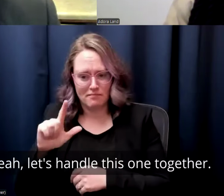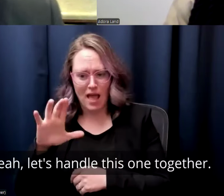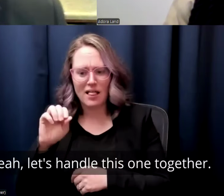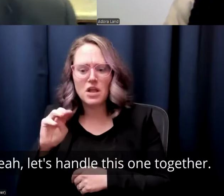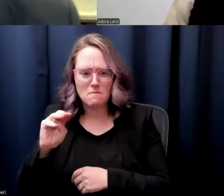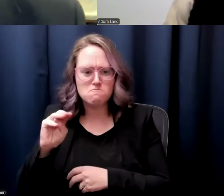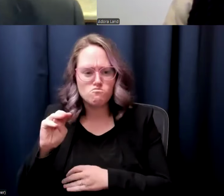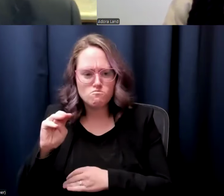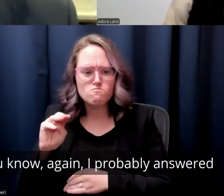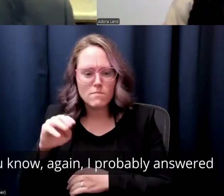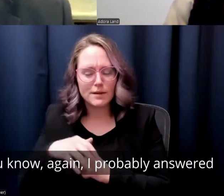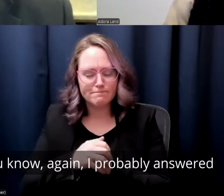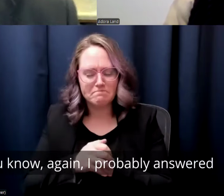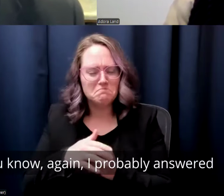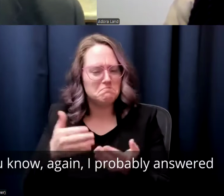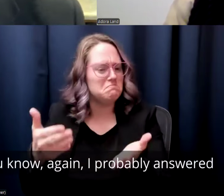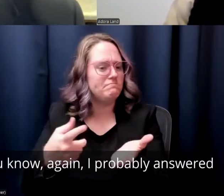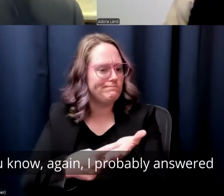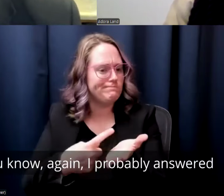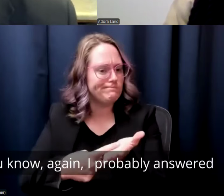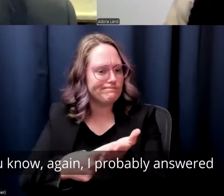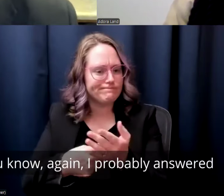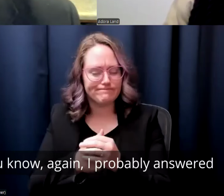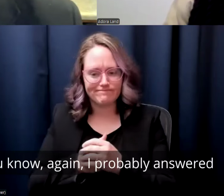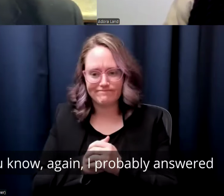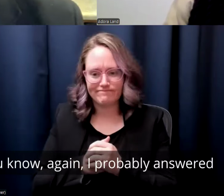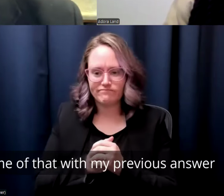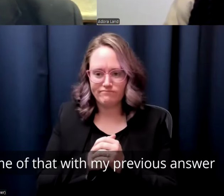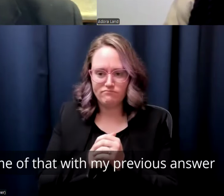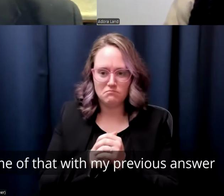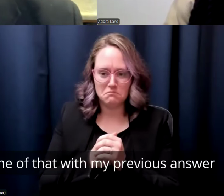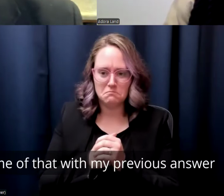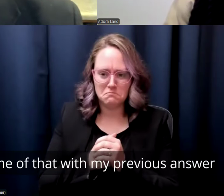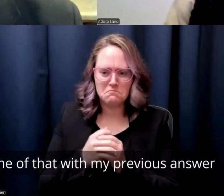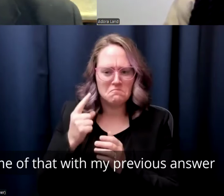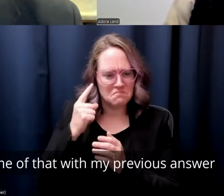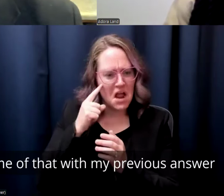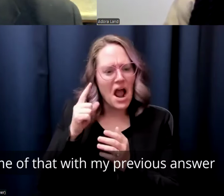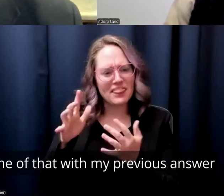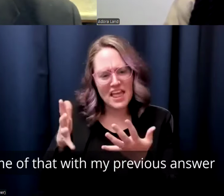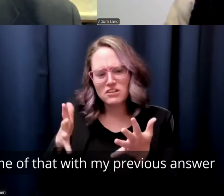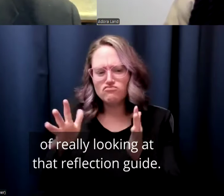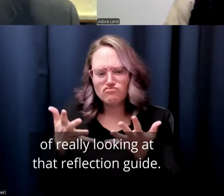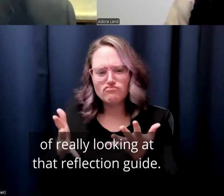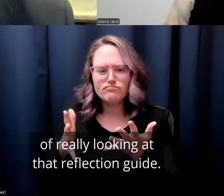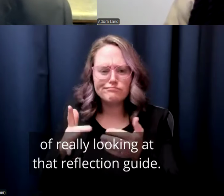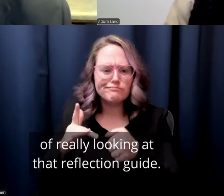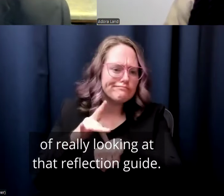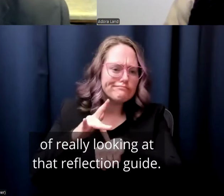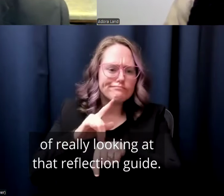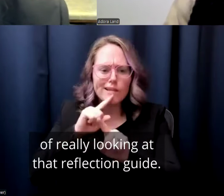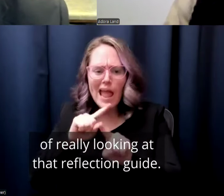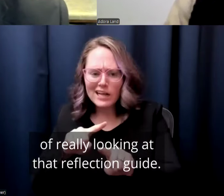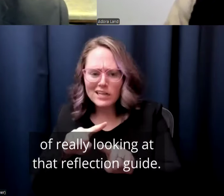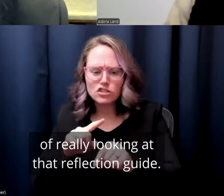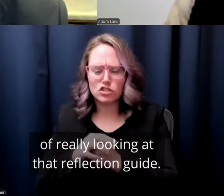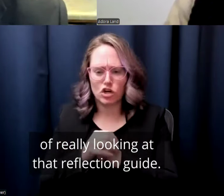one together. Again, I probably answered some of that with my previous answer of really looking at that